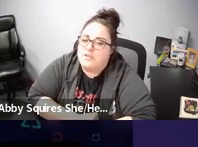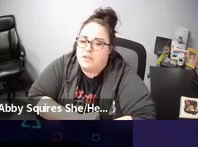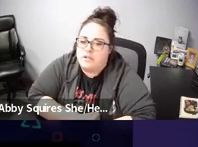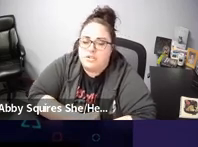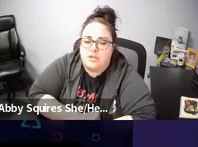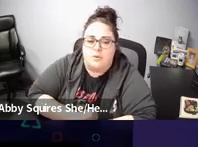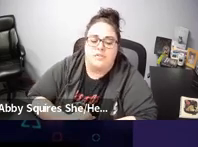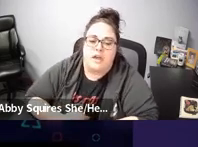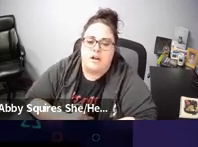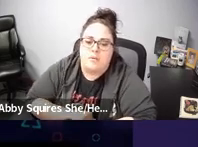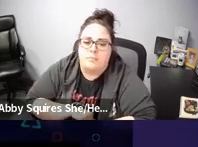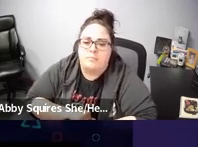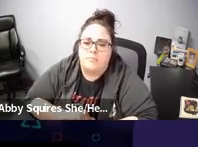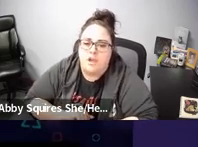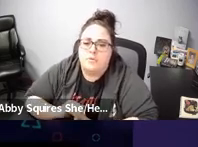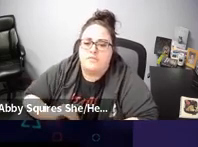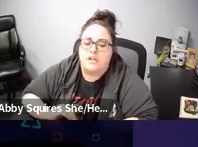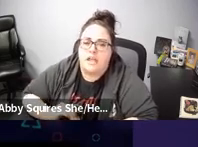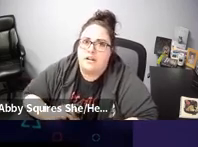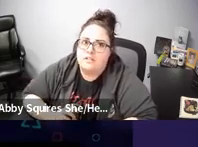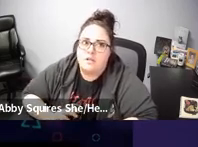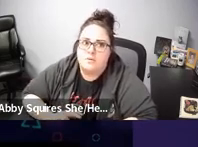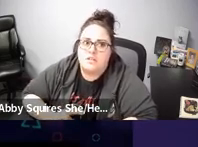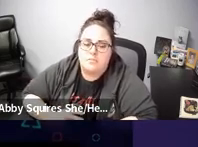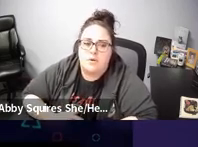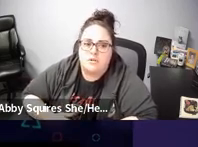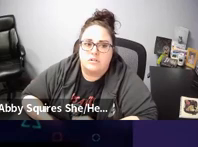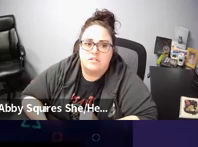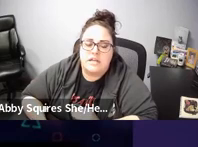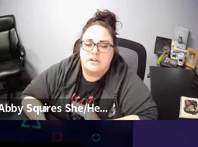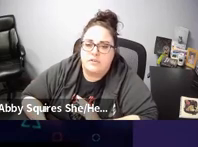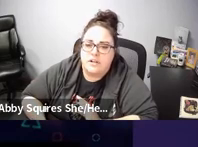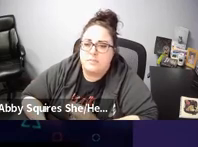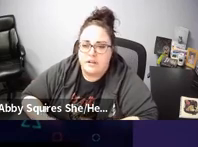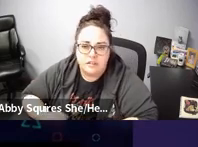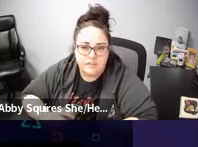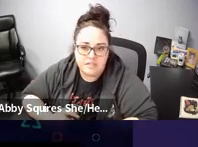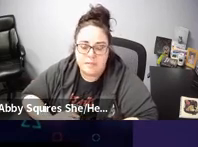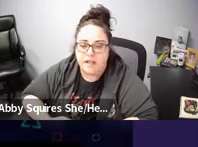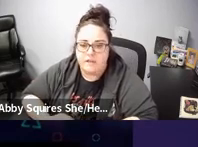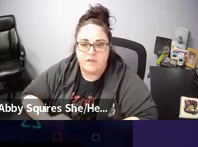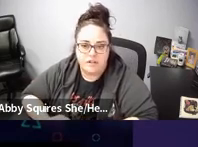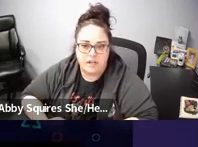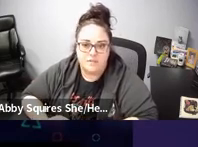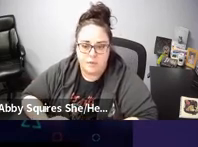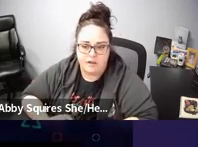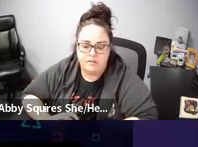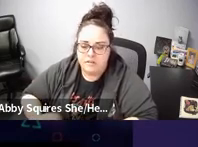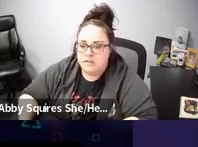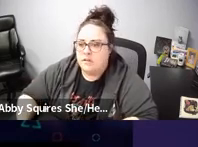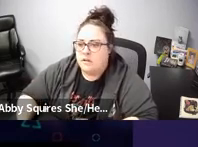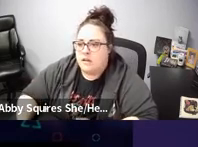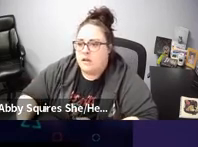There's a few others too that help with funding. And also some local Center for Independent Livings might have funding as